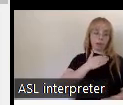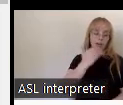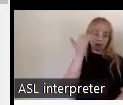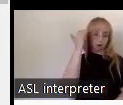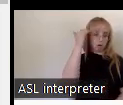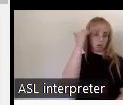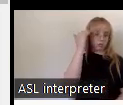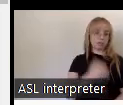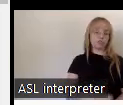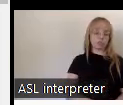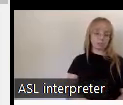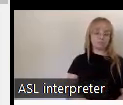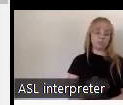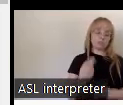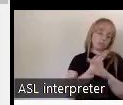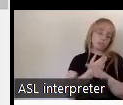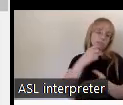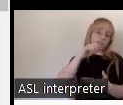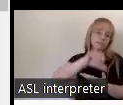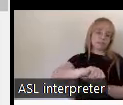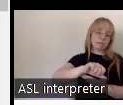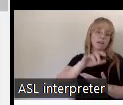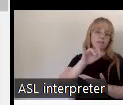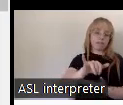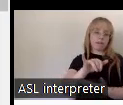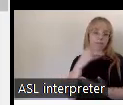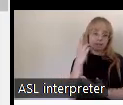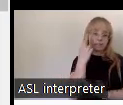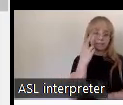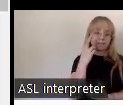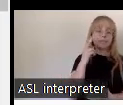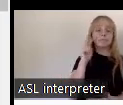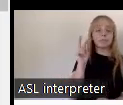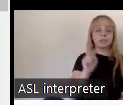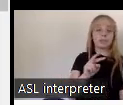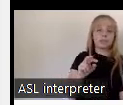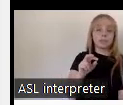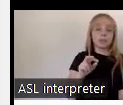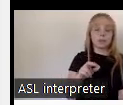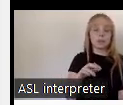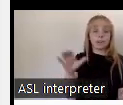you would use a decline. Okay, so let's look at the actual activity.